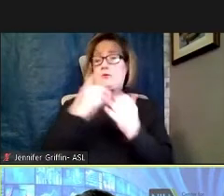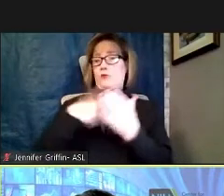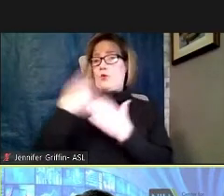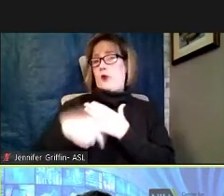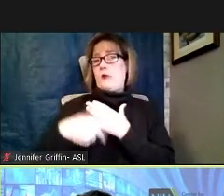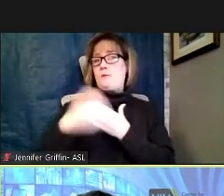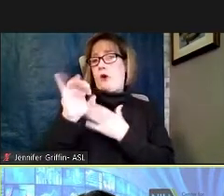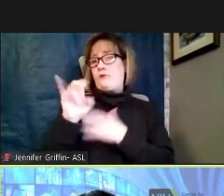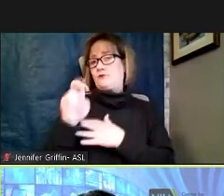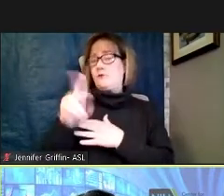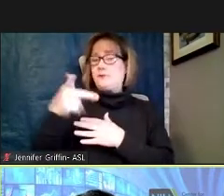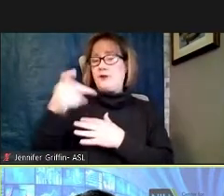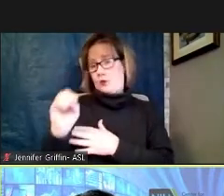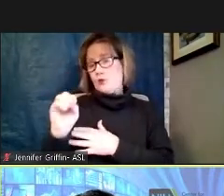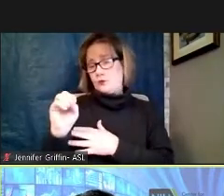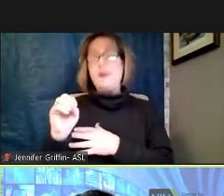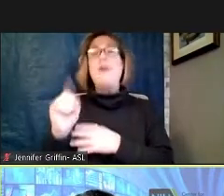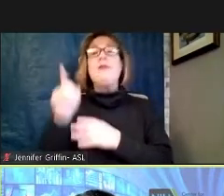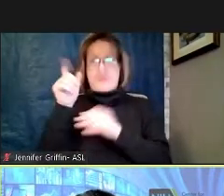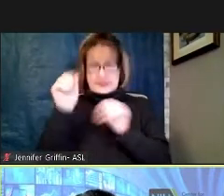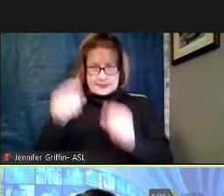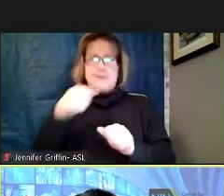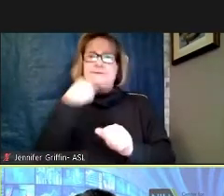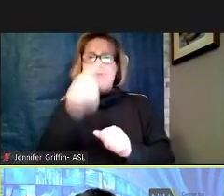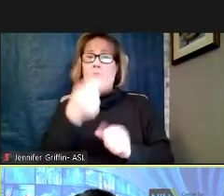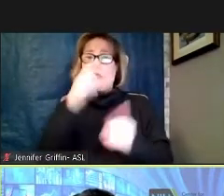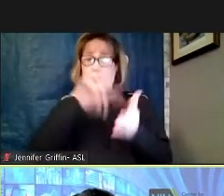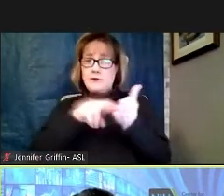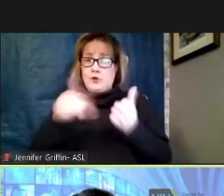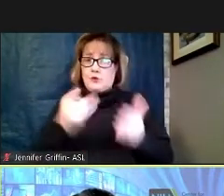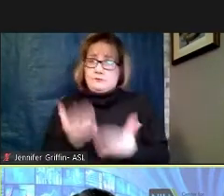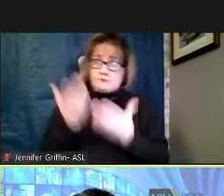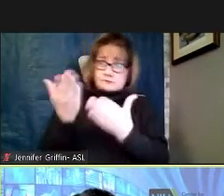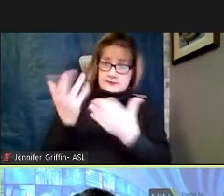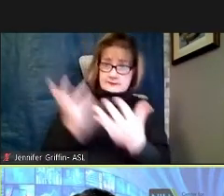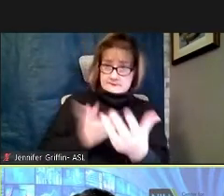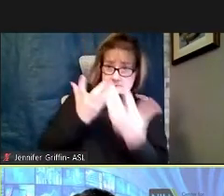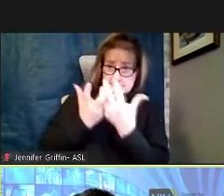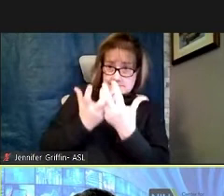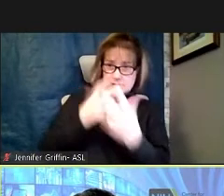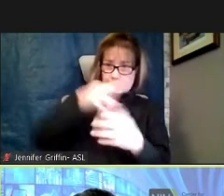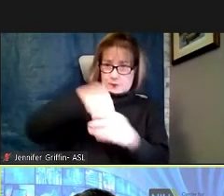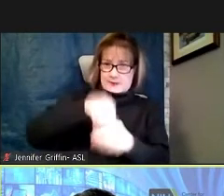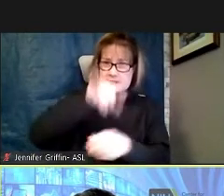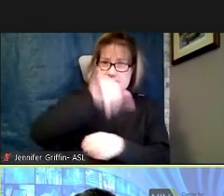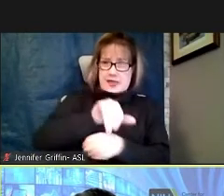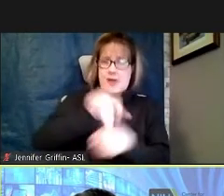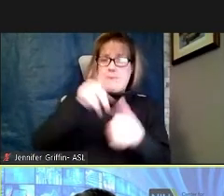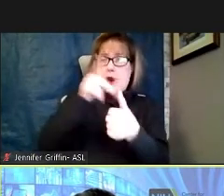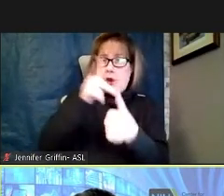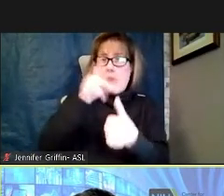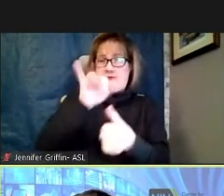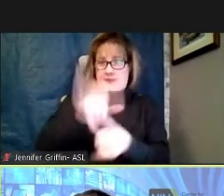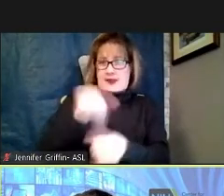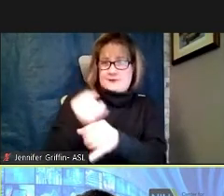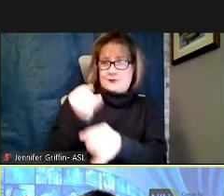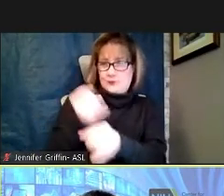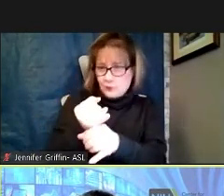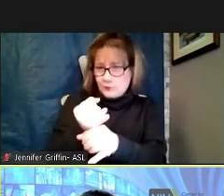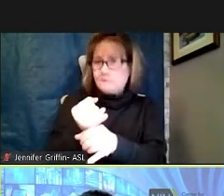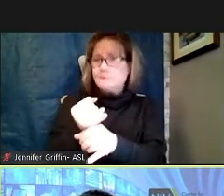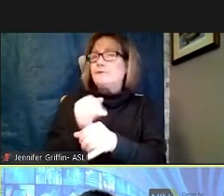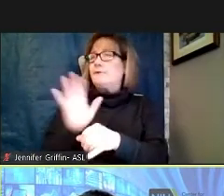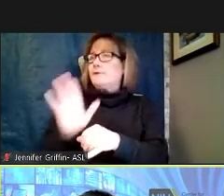officer, because they can tell you whether the research that you're proposing fits within that priorities of the Institute, their